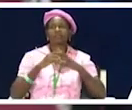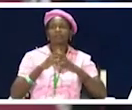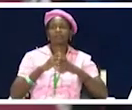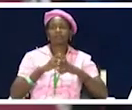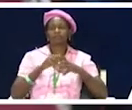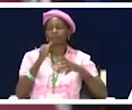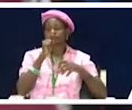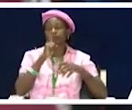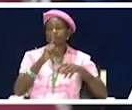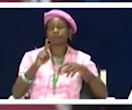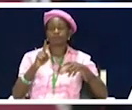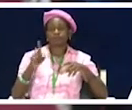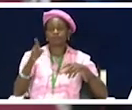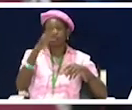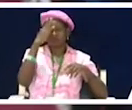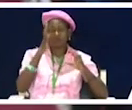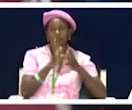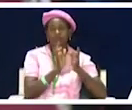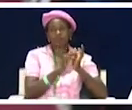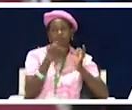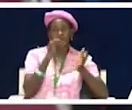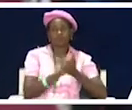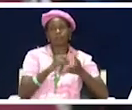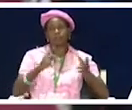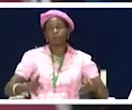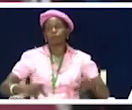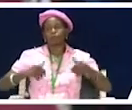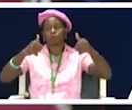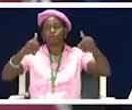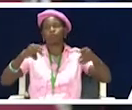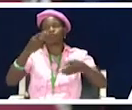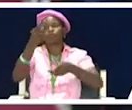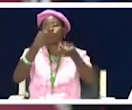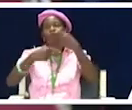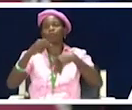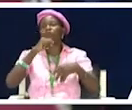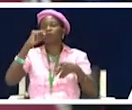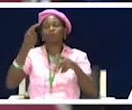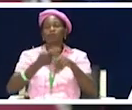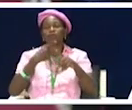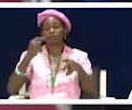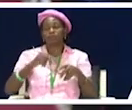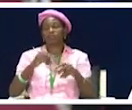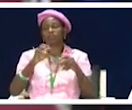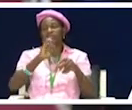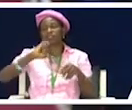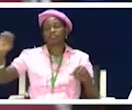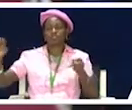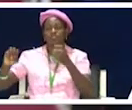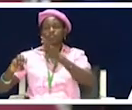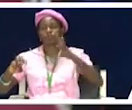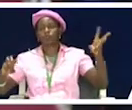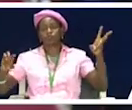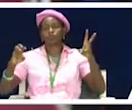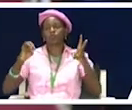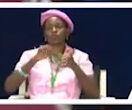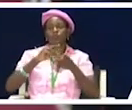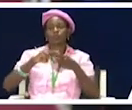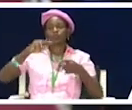I'm sure you know the Bible says promotion comes not from the east, west, or south, but